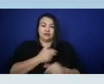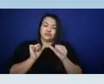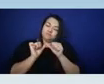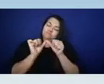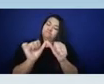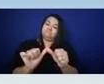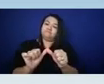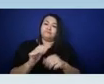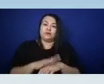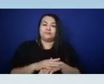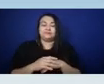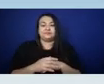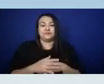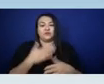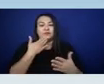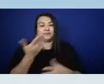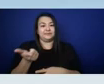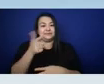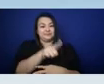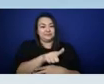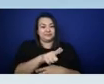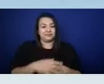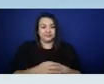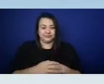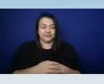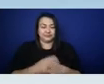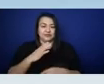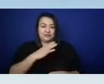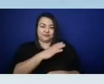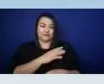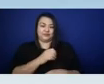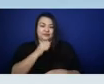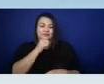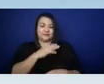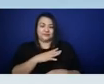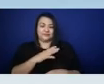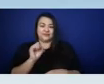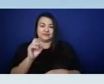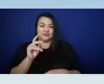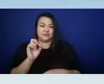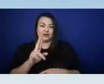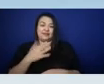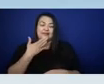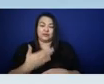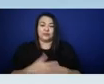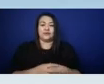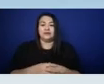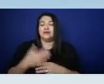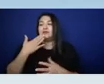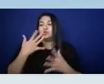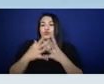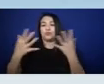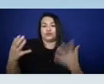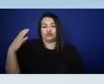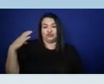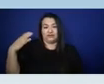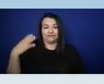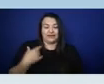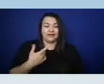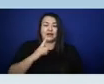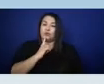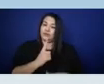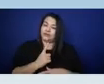emergency management personnel, nonprofit organizations, and other essential workers for their dedication and for, of course, continuing